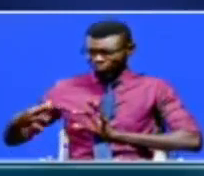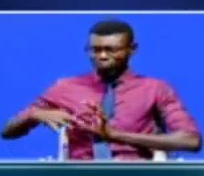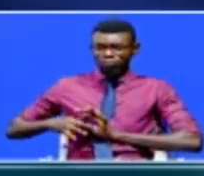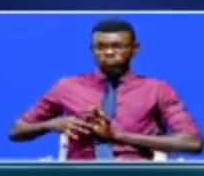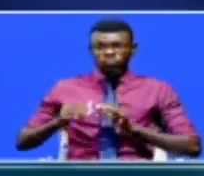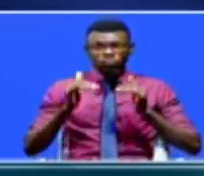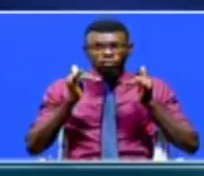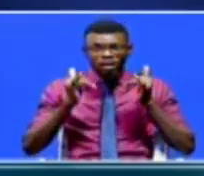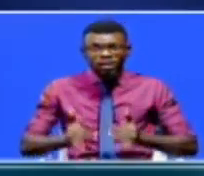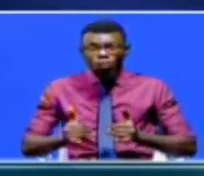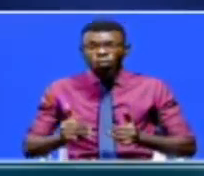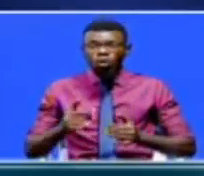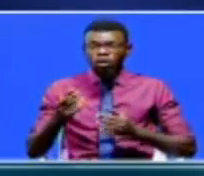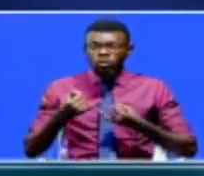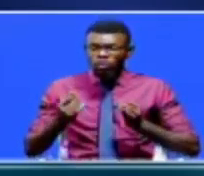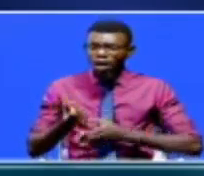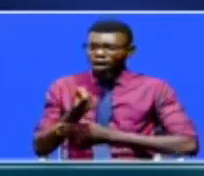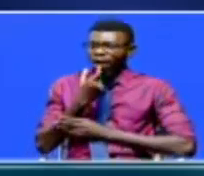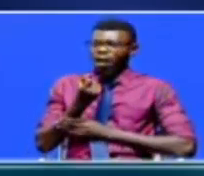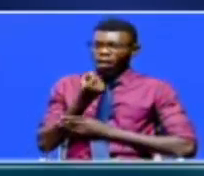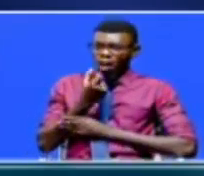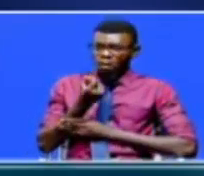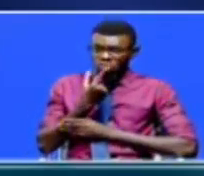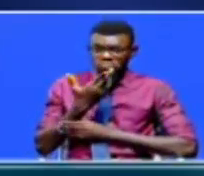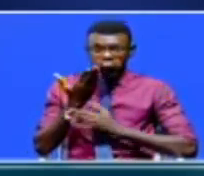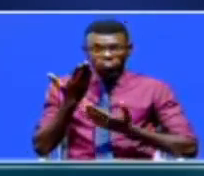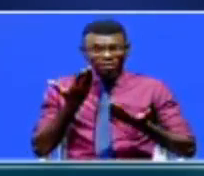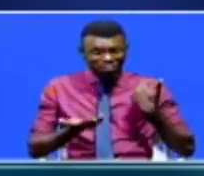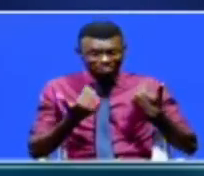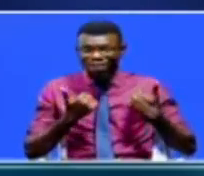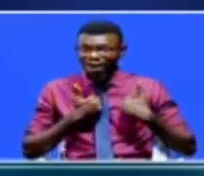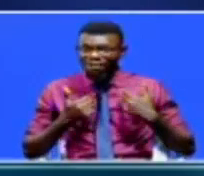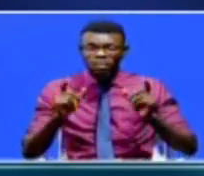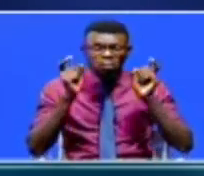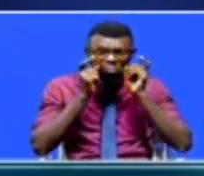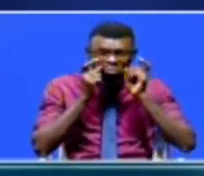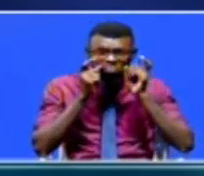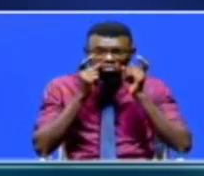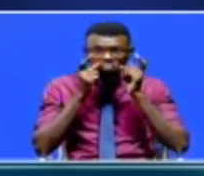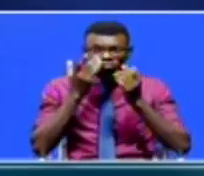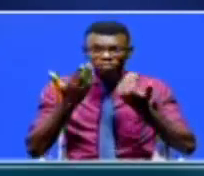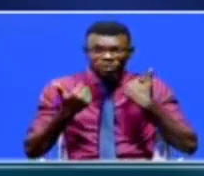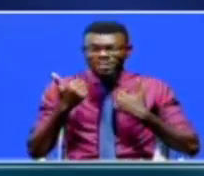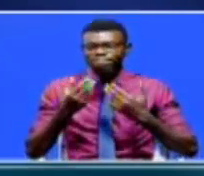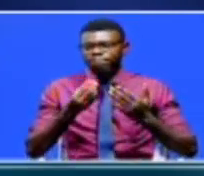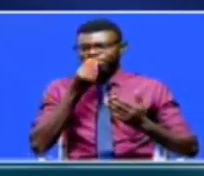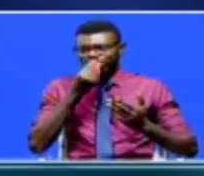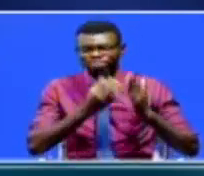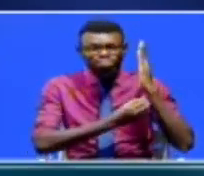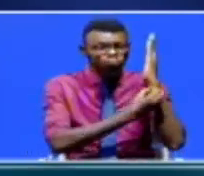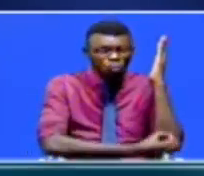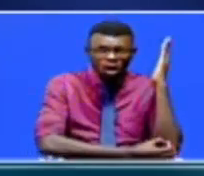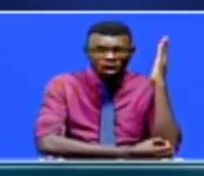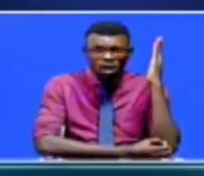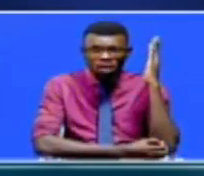suppress you from rejecting the kidney, or you have HIV, or you have malnutrition,